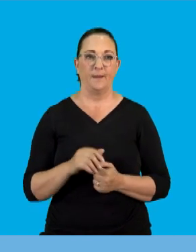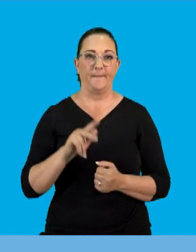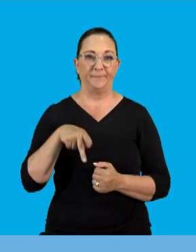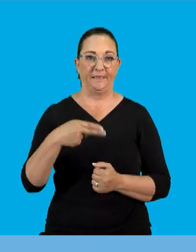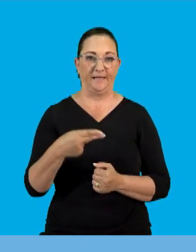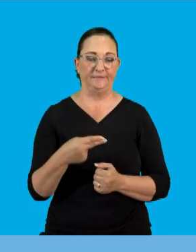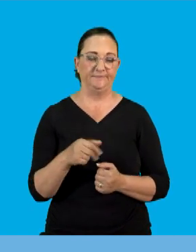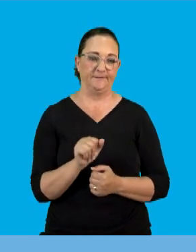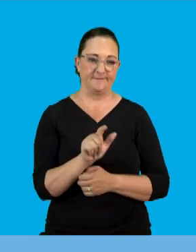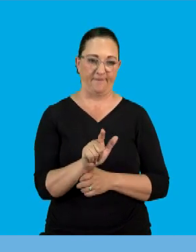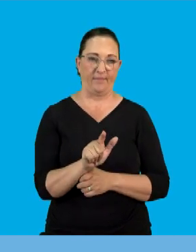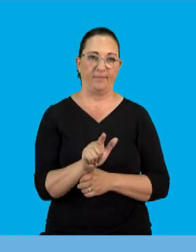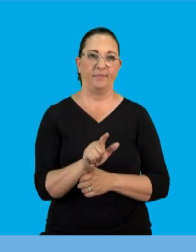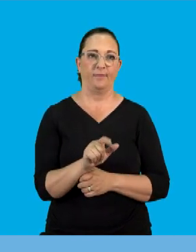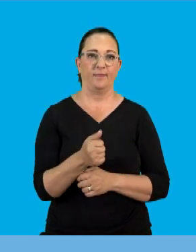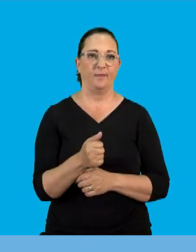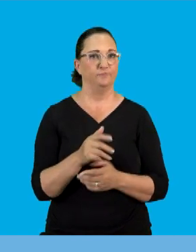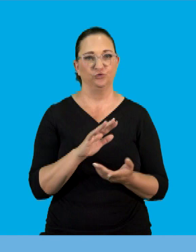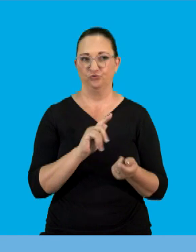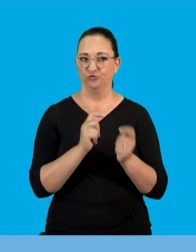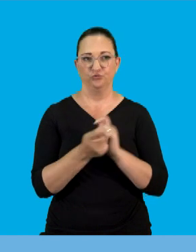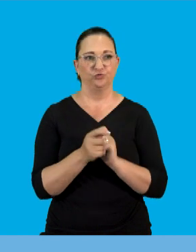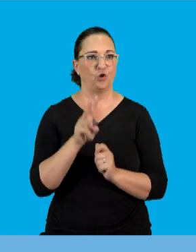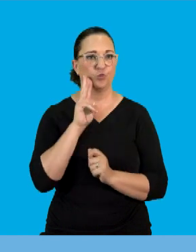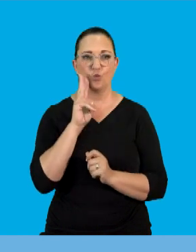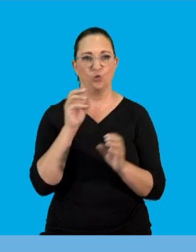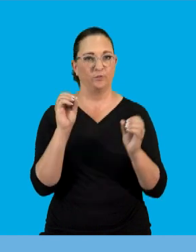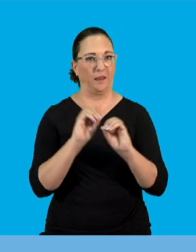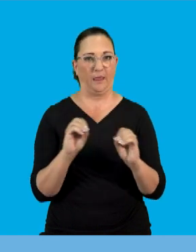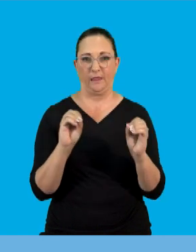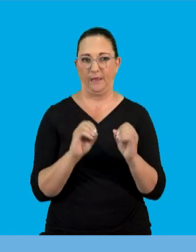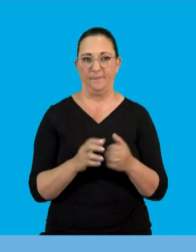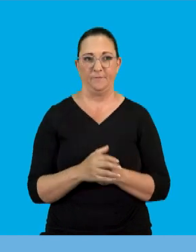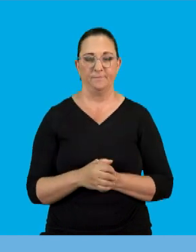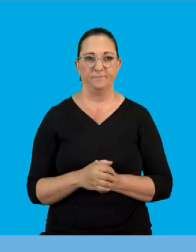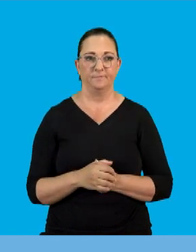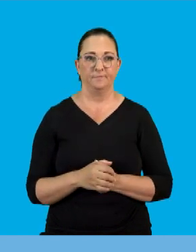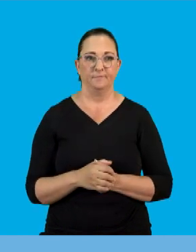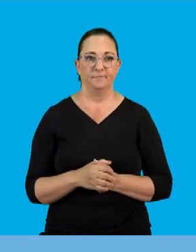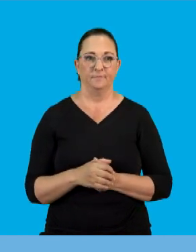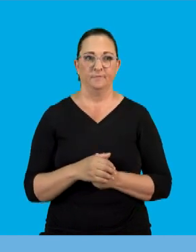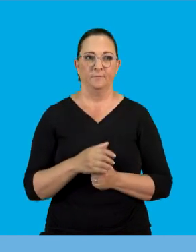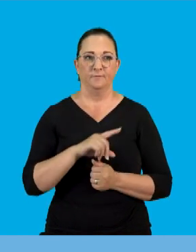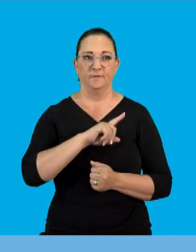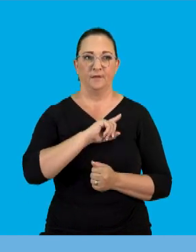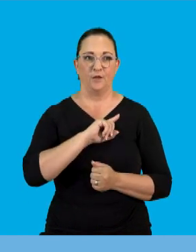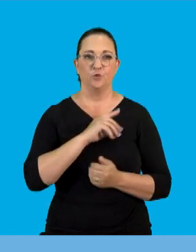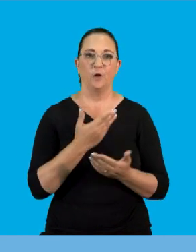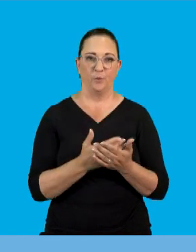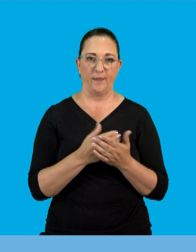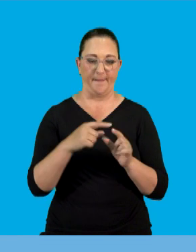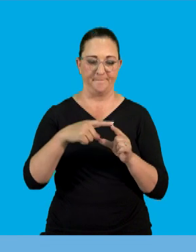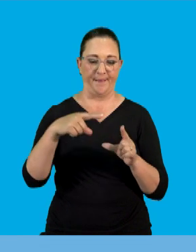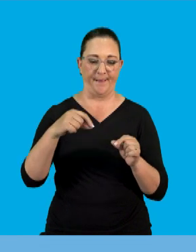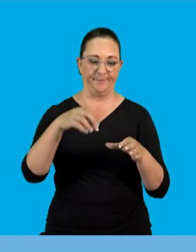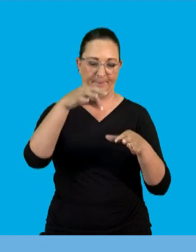if the pH is 7, in a neutral substance, there won't be any color change. So therefore, we can also use a red litmus paper.